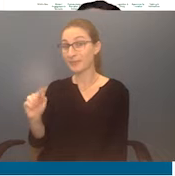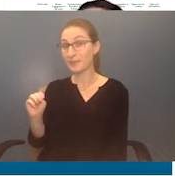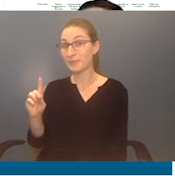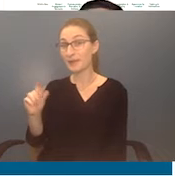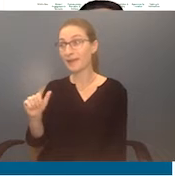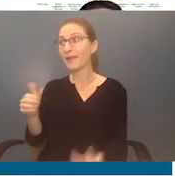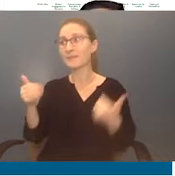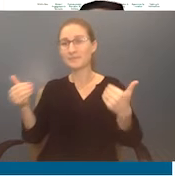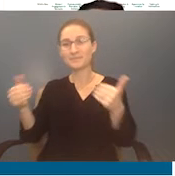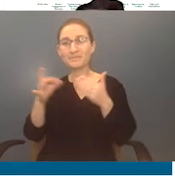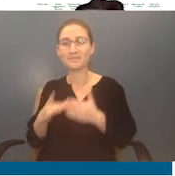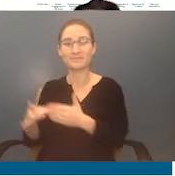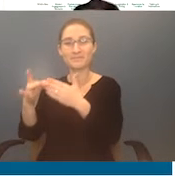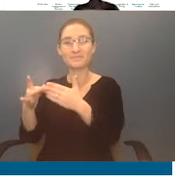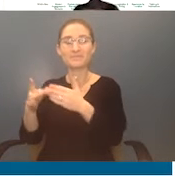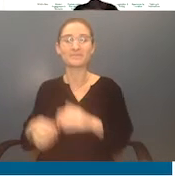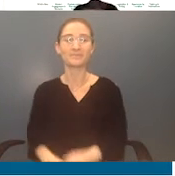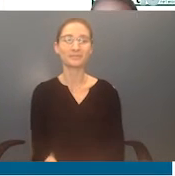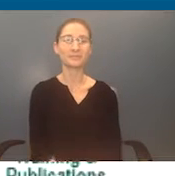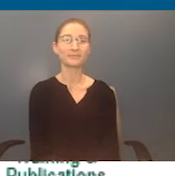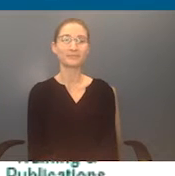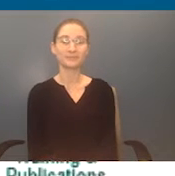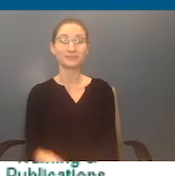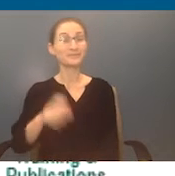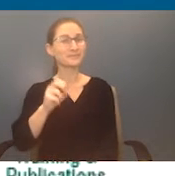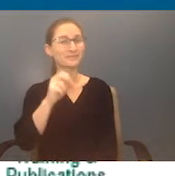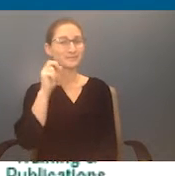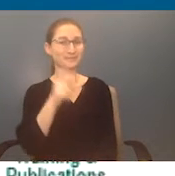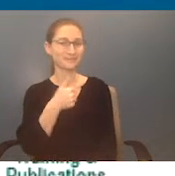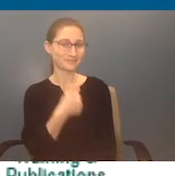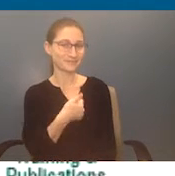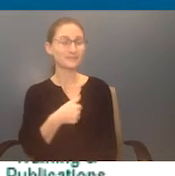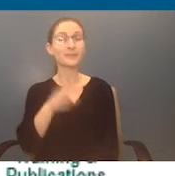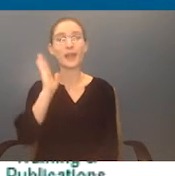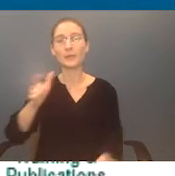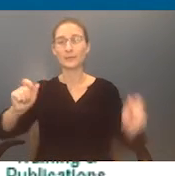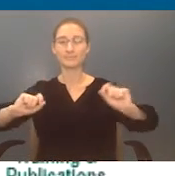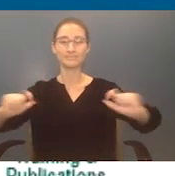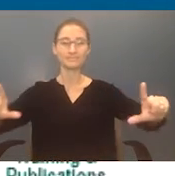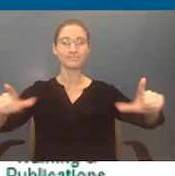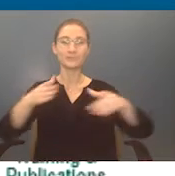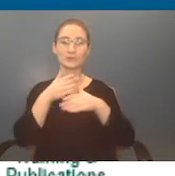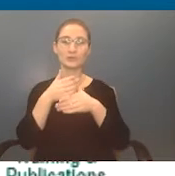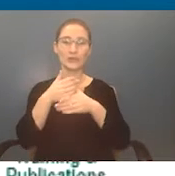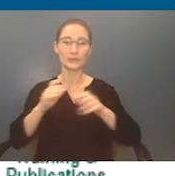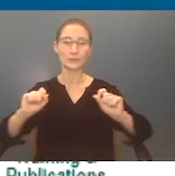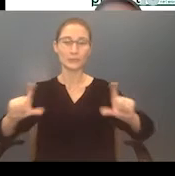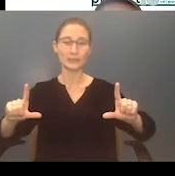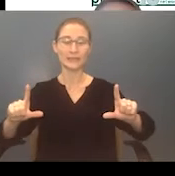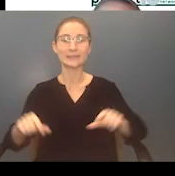take us on a tour to our website. All right, so you're going to go to, let me share my screen.